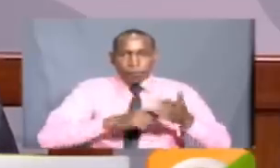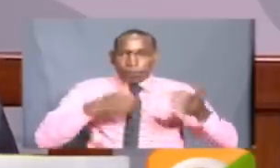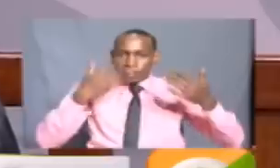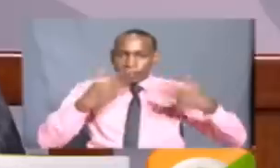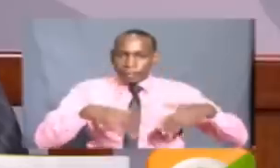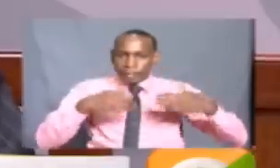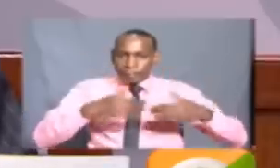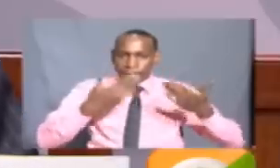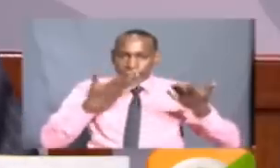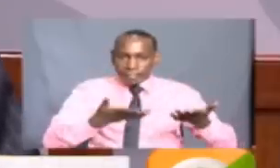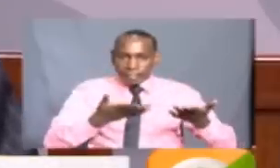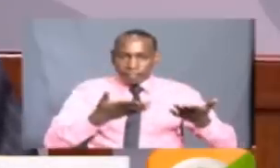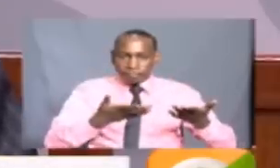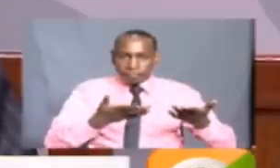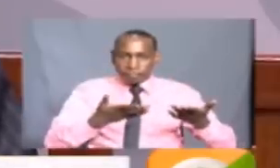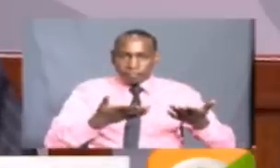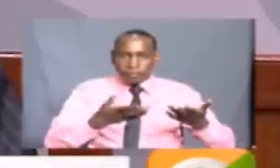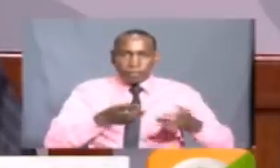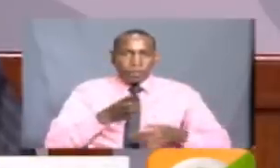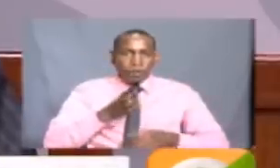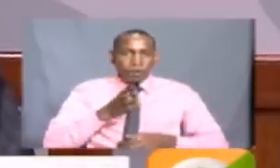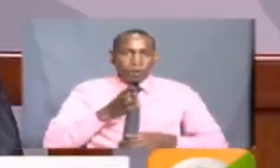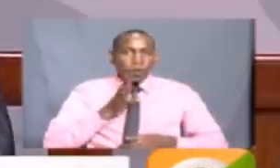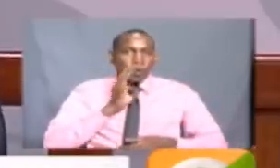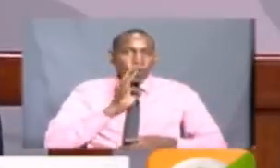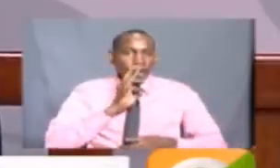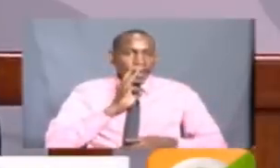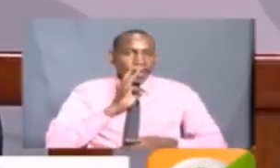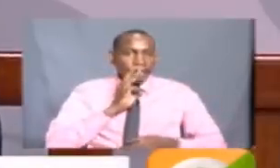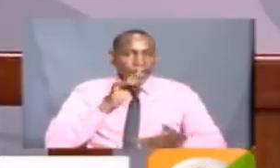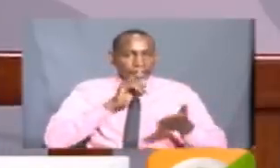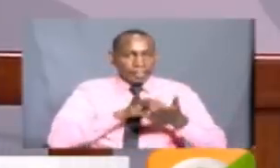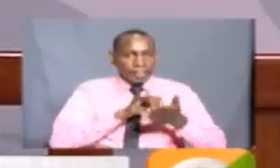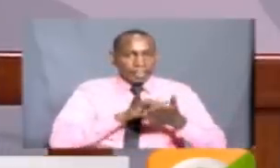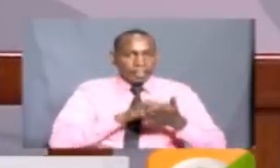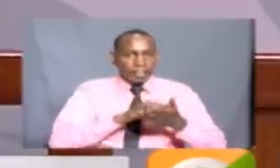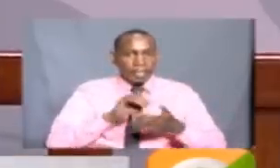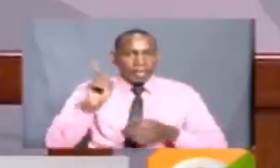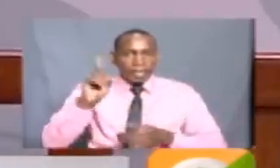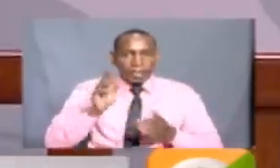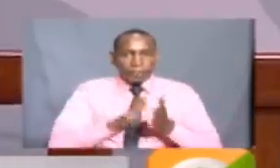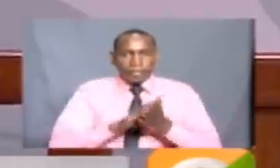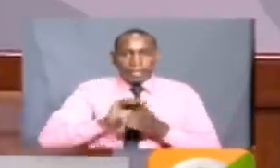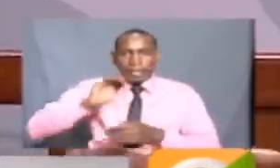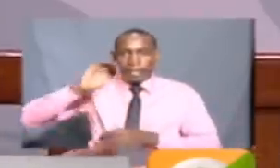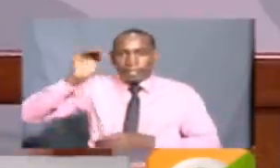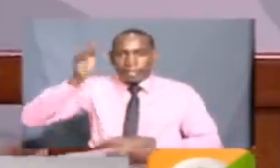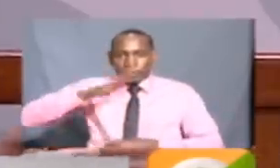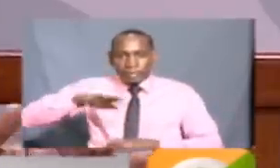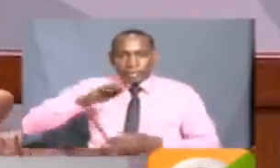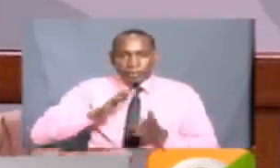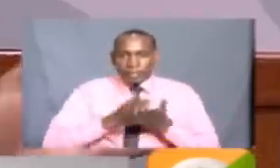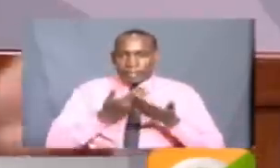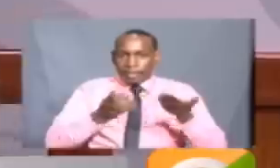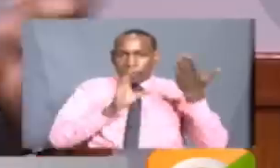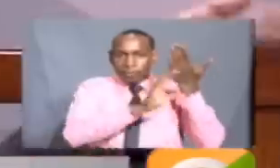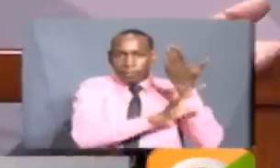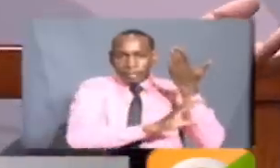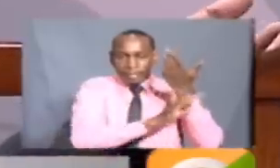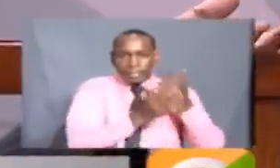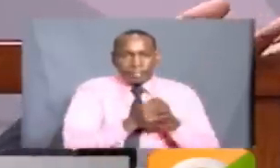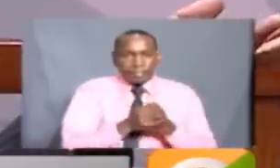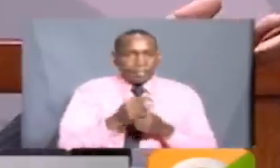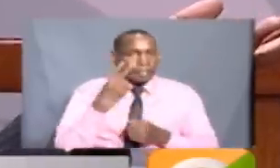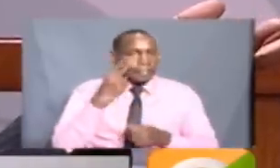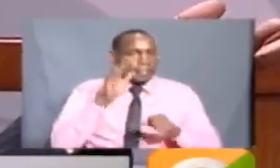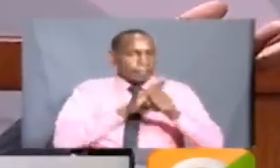city is potable water. And that is Nairobi and other urban areas. And throughout the country, if you go look at